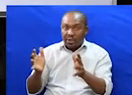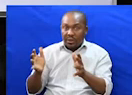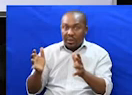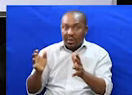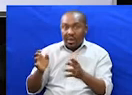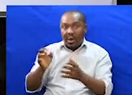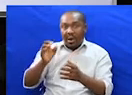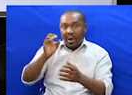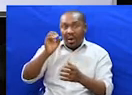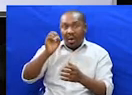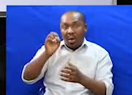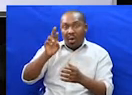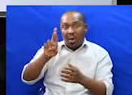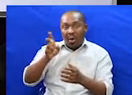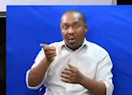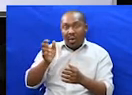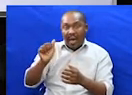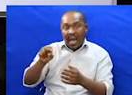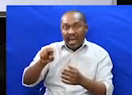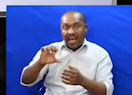organic compound. Genes